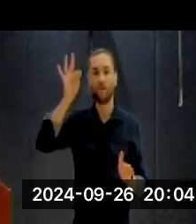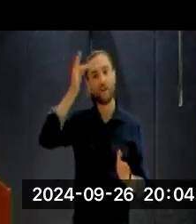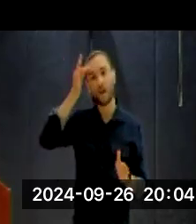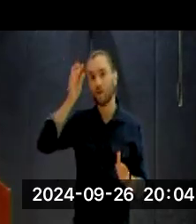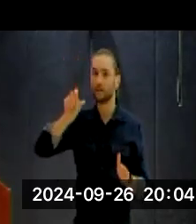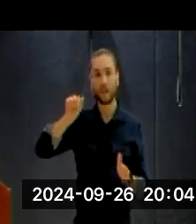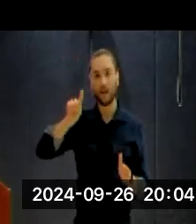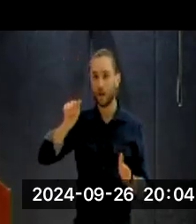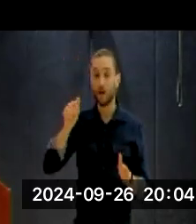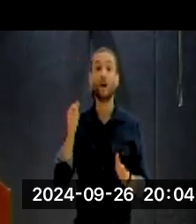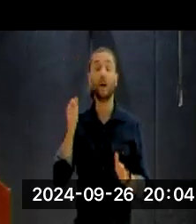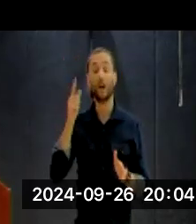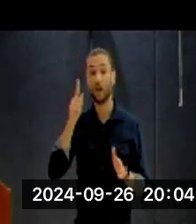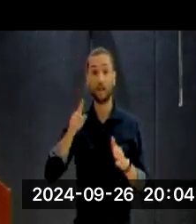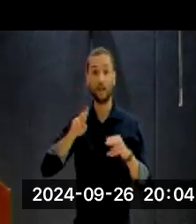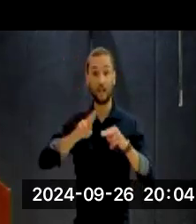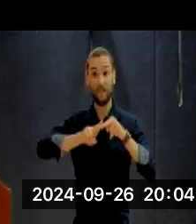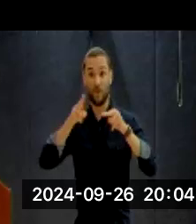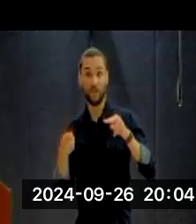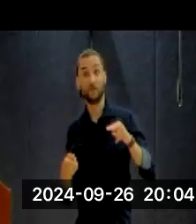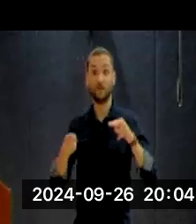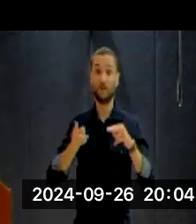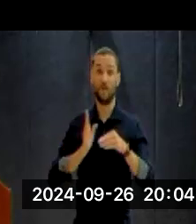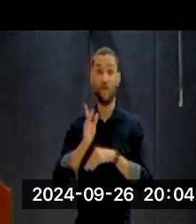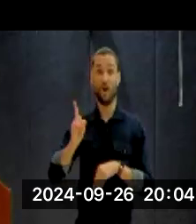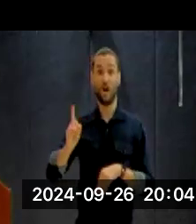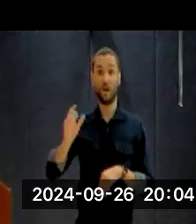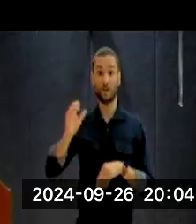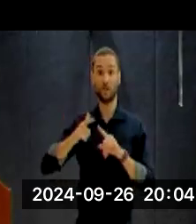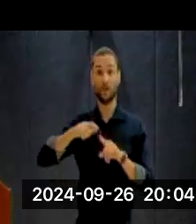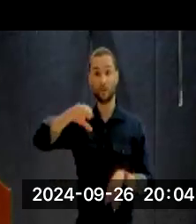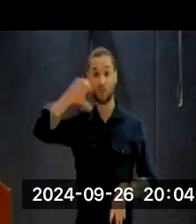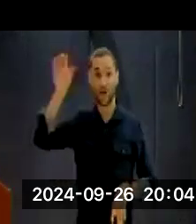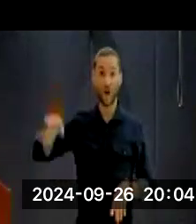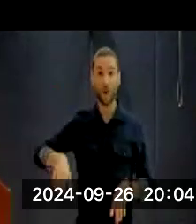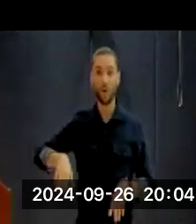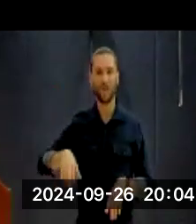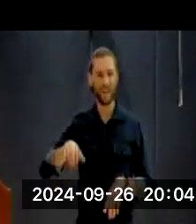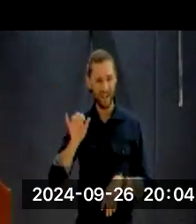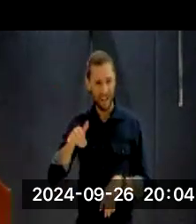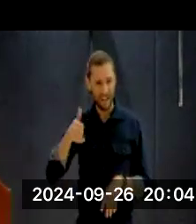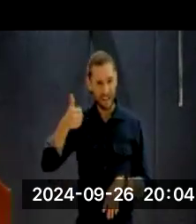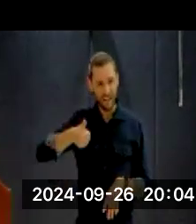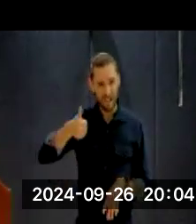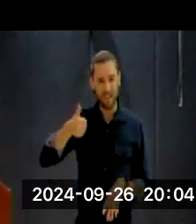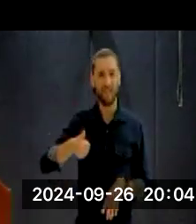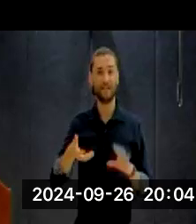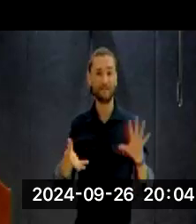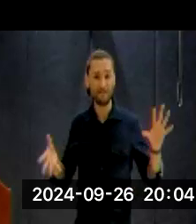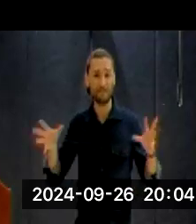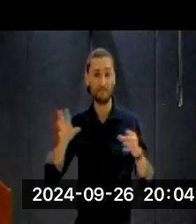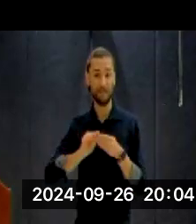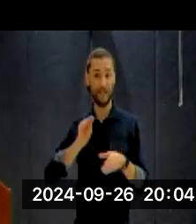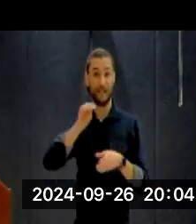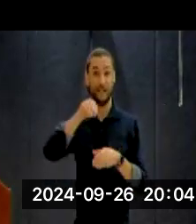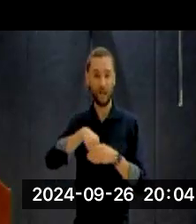There's a differential of about over 100 from Chicago. Those alone would materially change